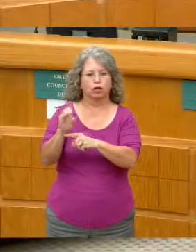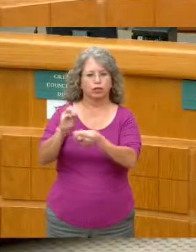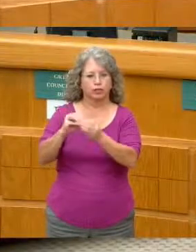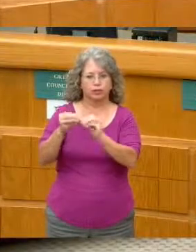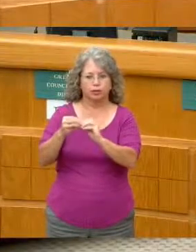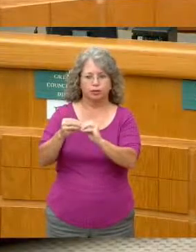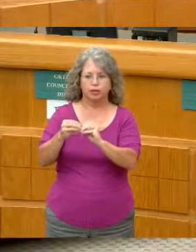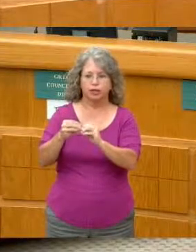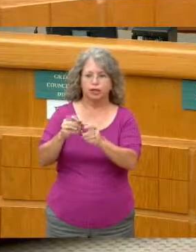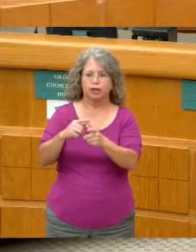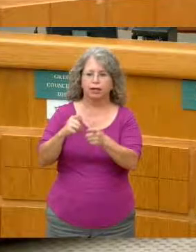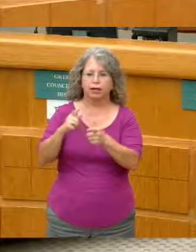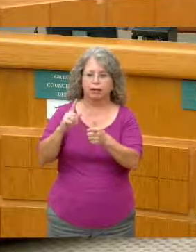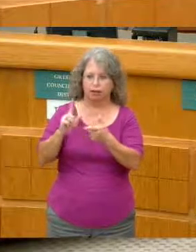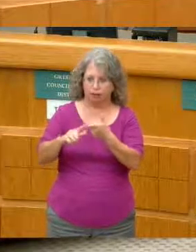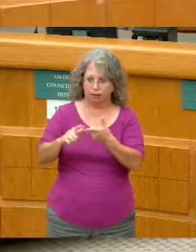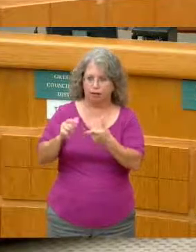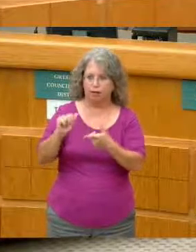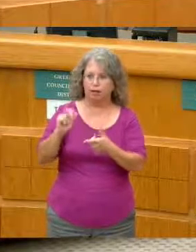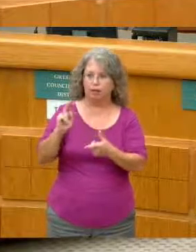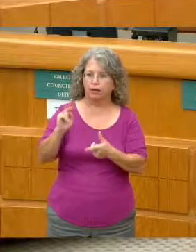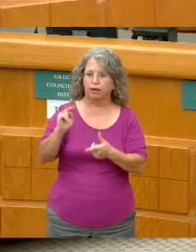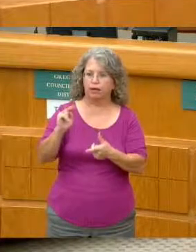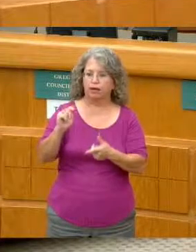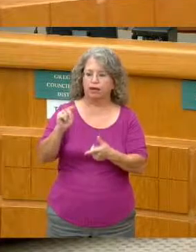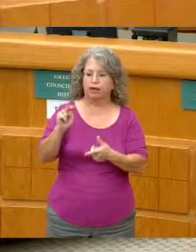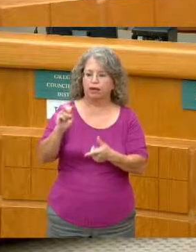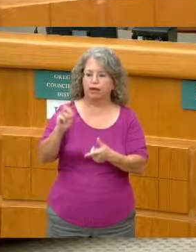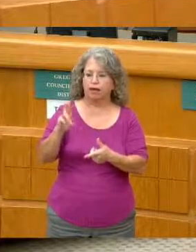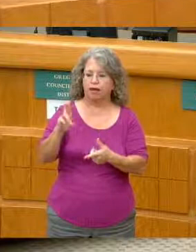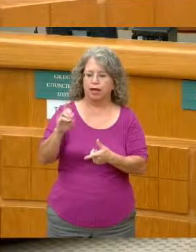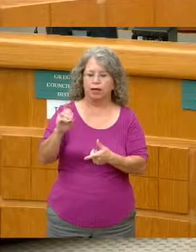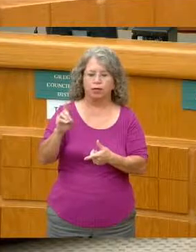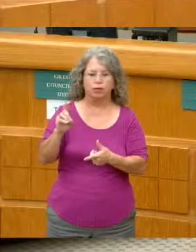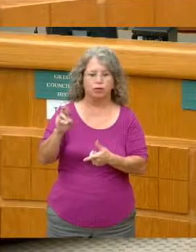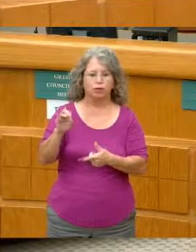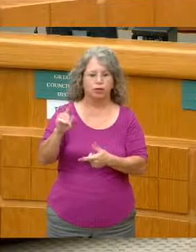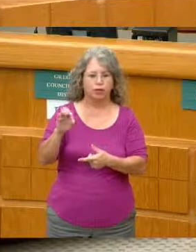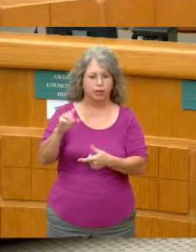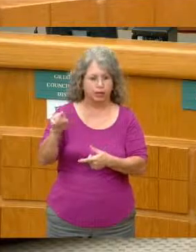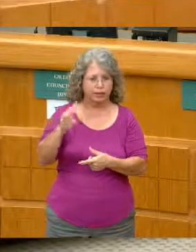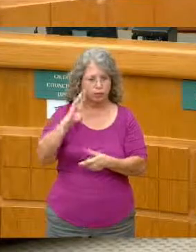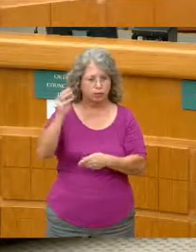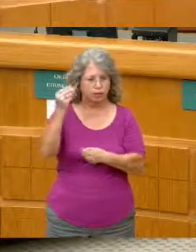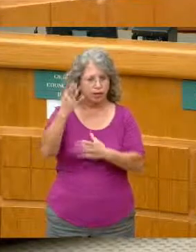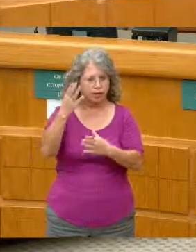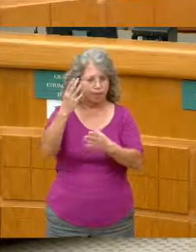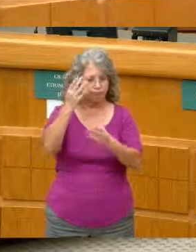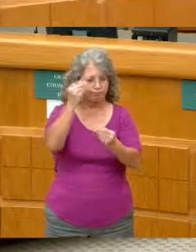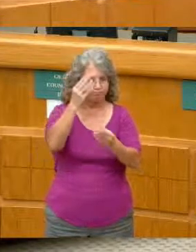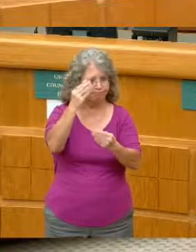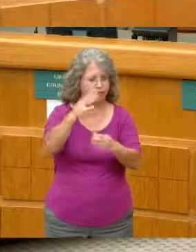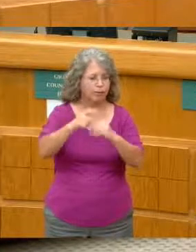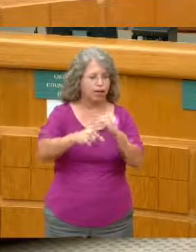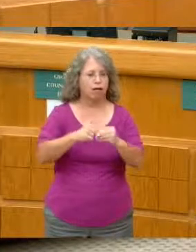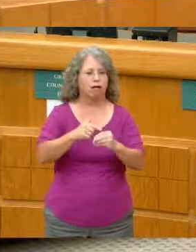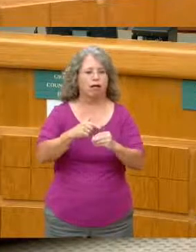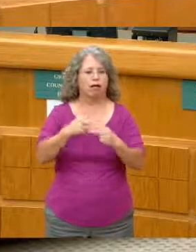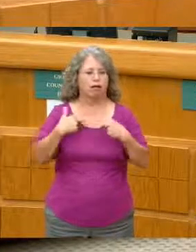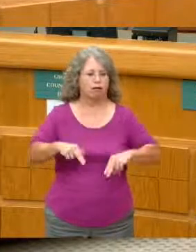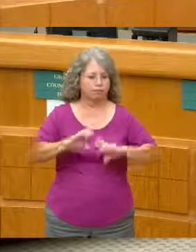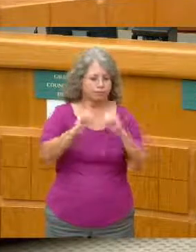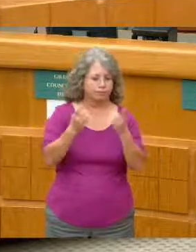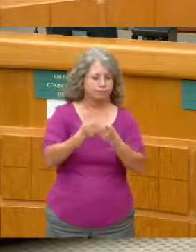numbers. Annette Rodriguez then will come and give us some information concerning the health district and what we got there, and